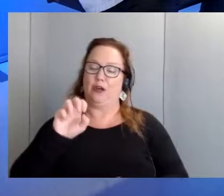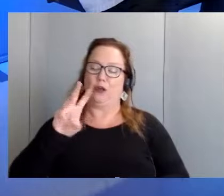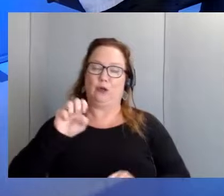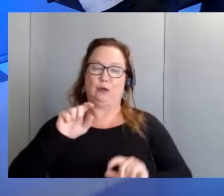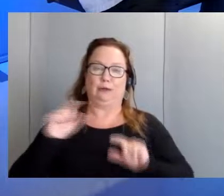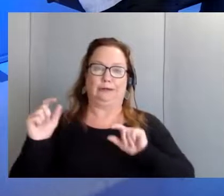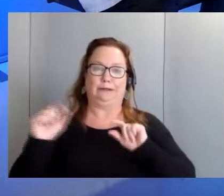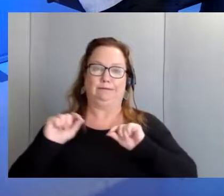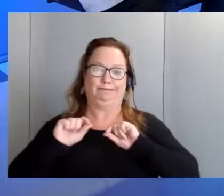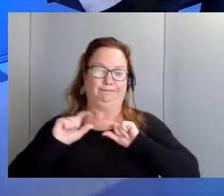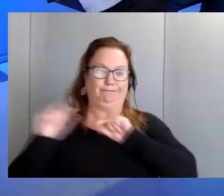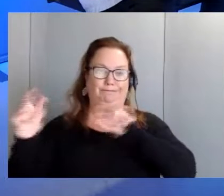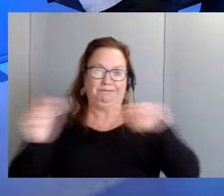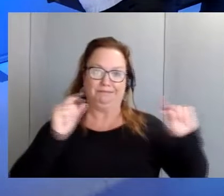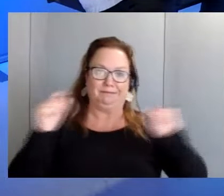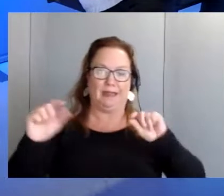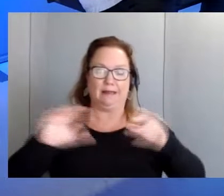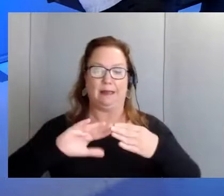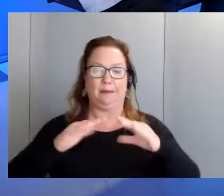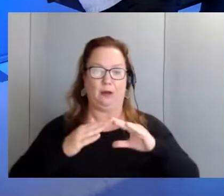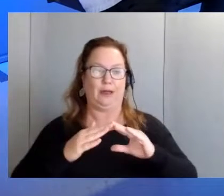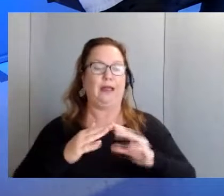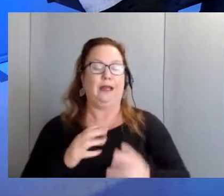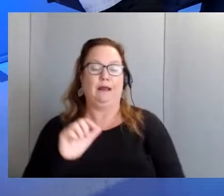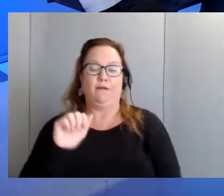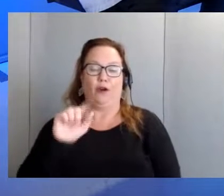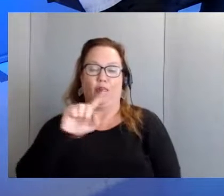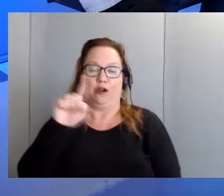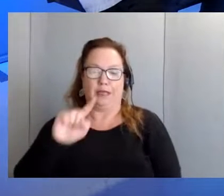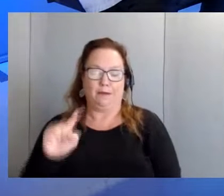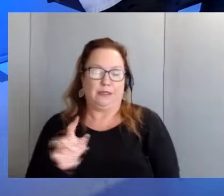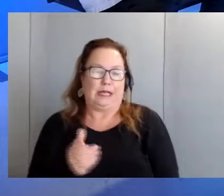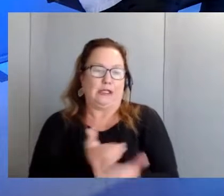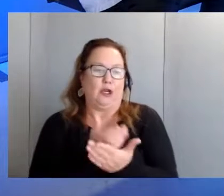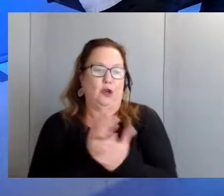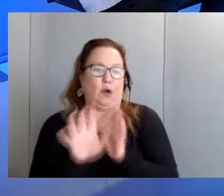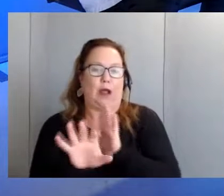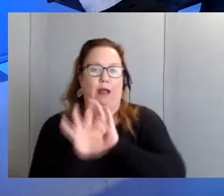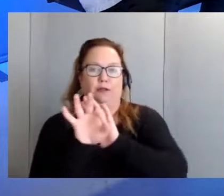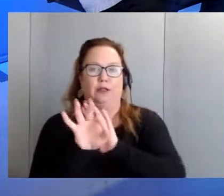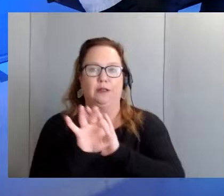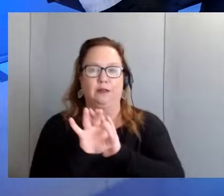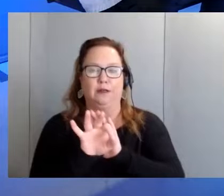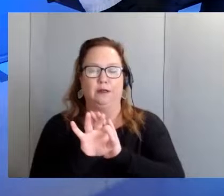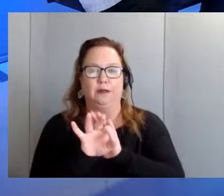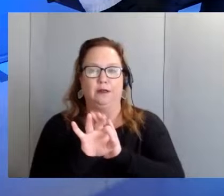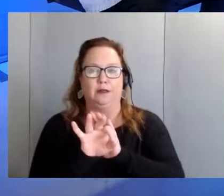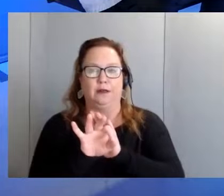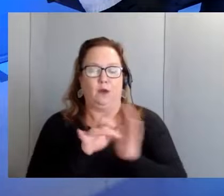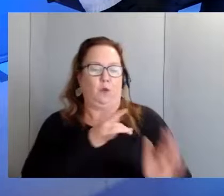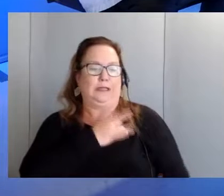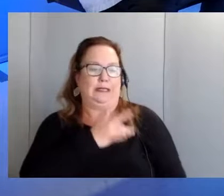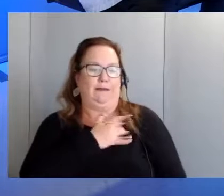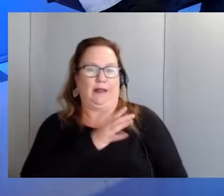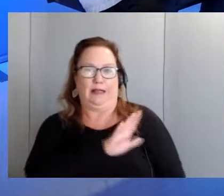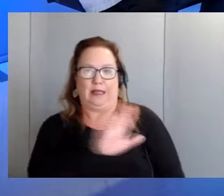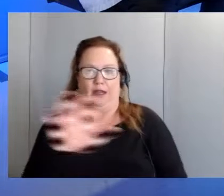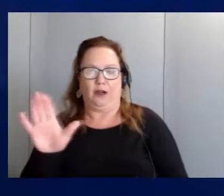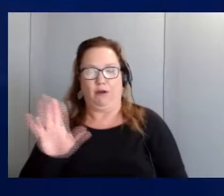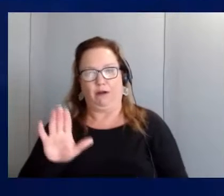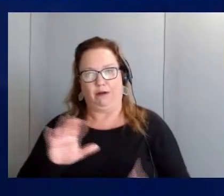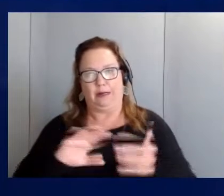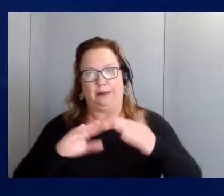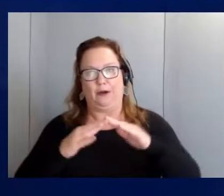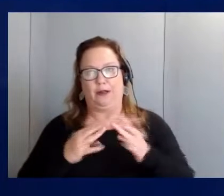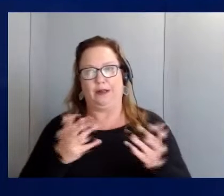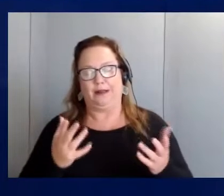serve, a new treatment, a new option, what's the feeling? And certainly for you and your colleagues. Yeah, I